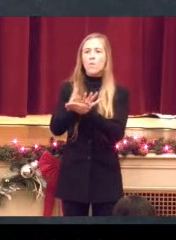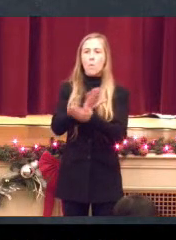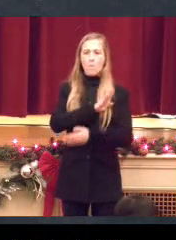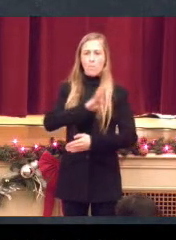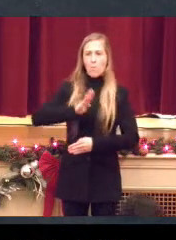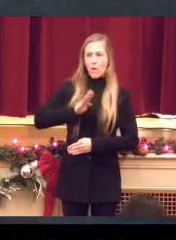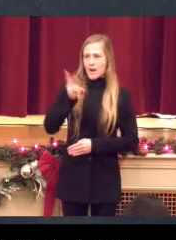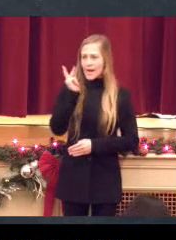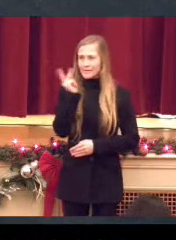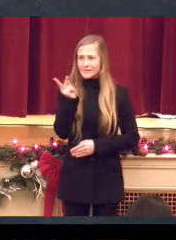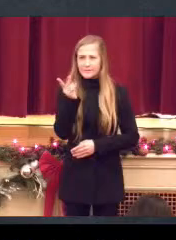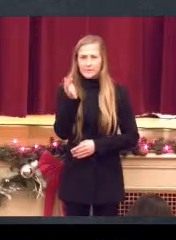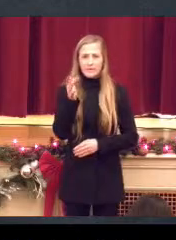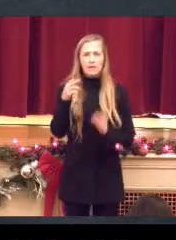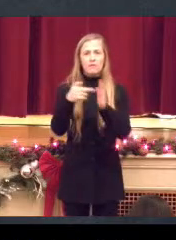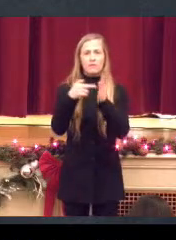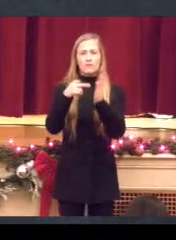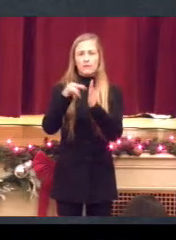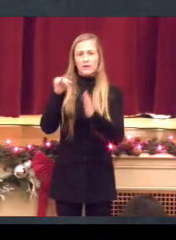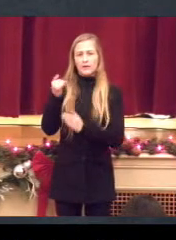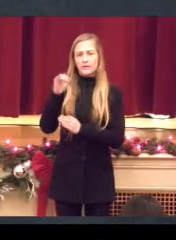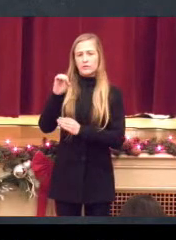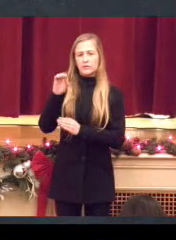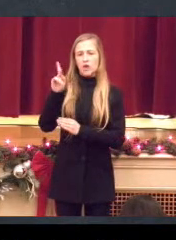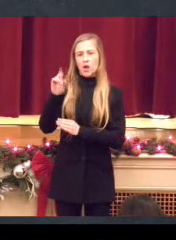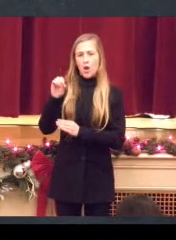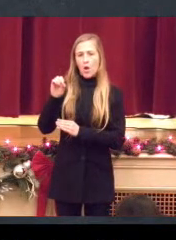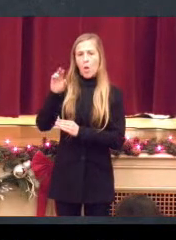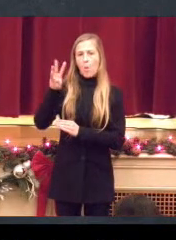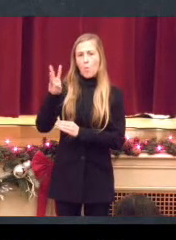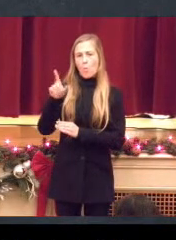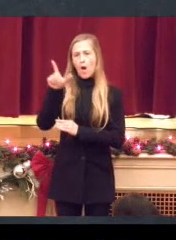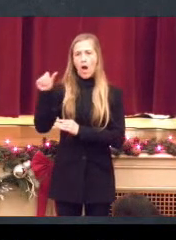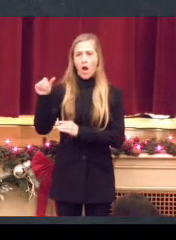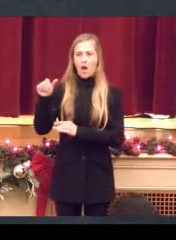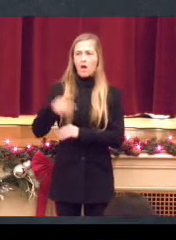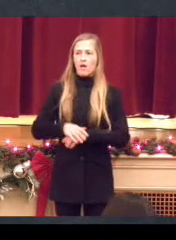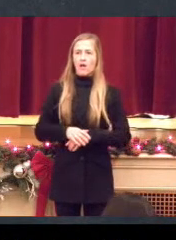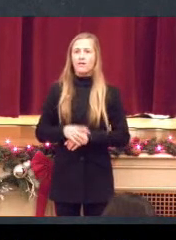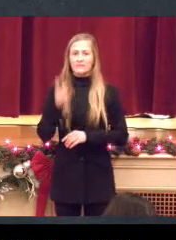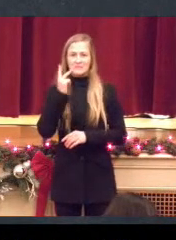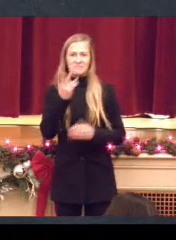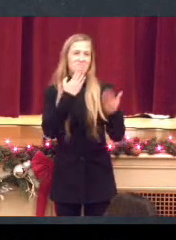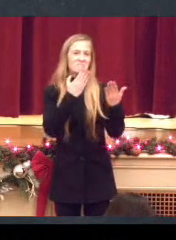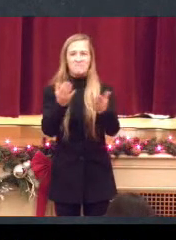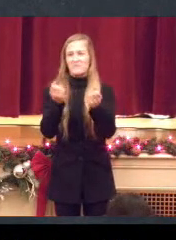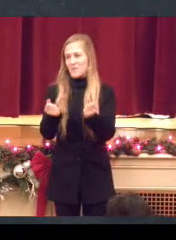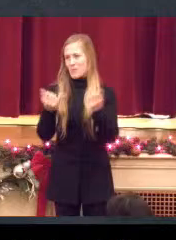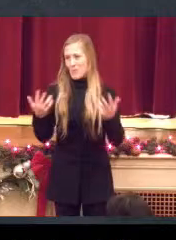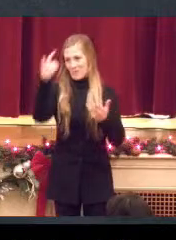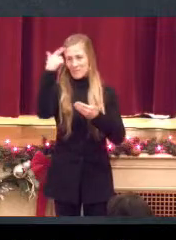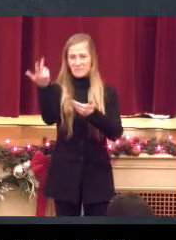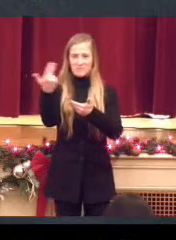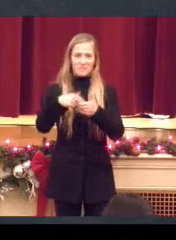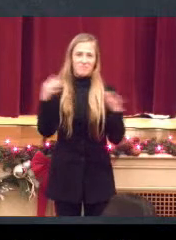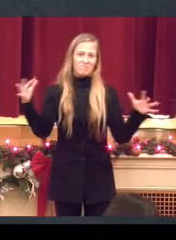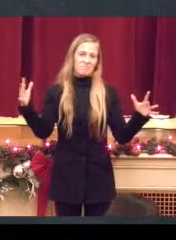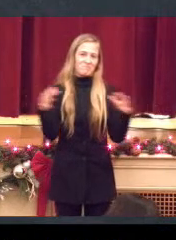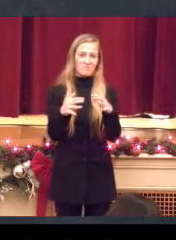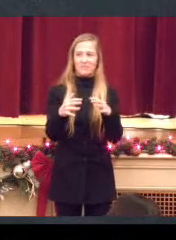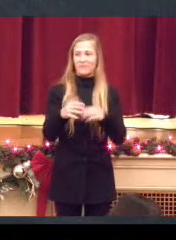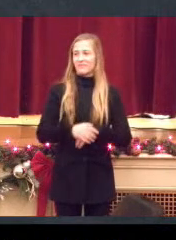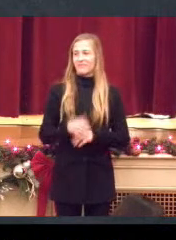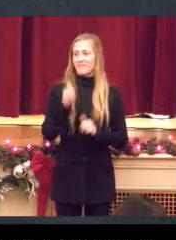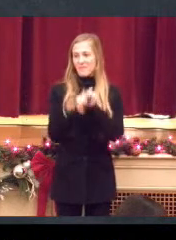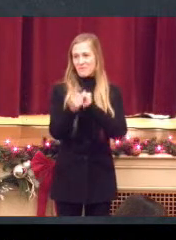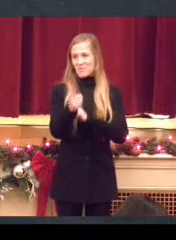I saw Representative Chikoka in the back. Namdi, I think that's you there. So thank you all for coming, and everybody else. So